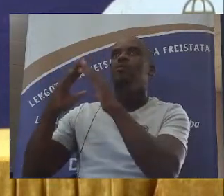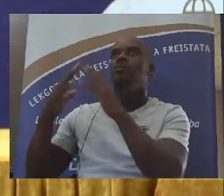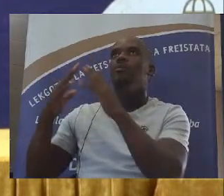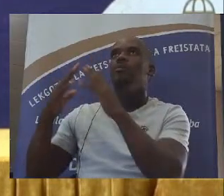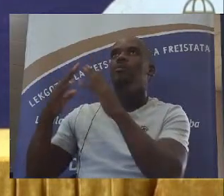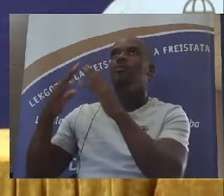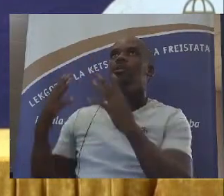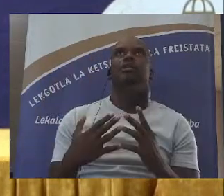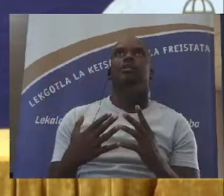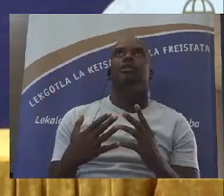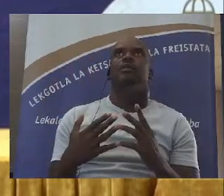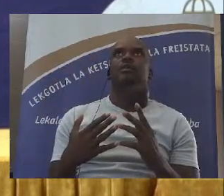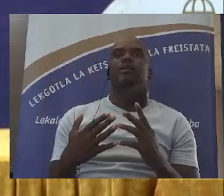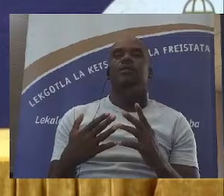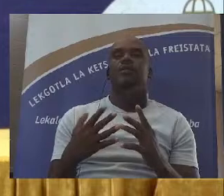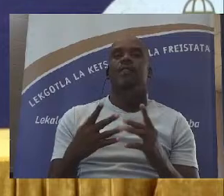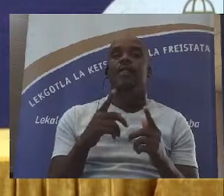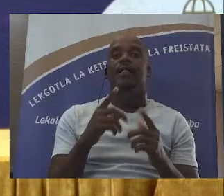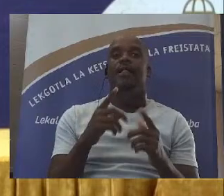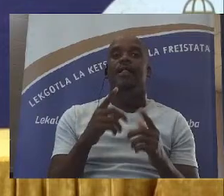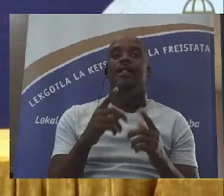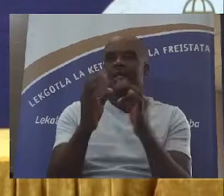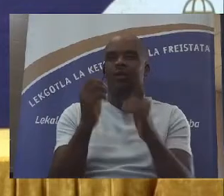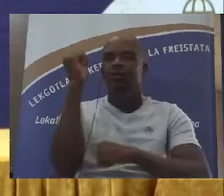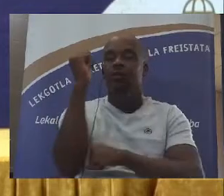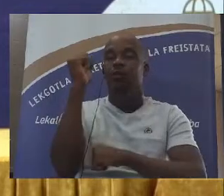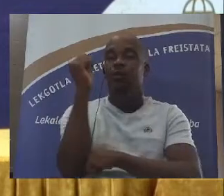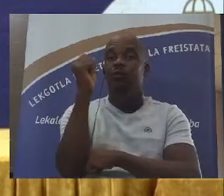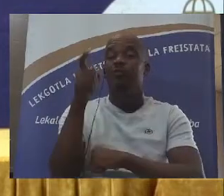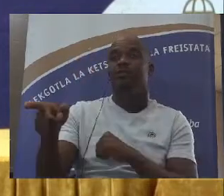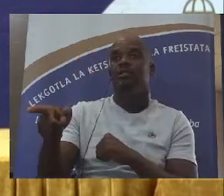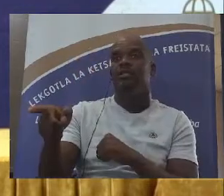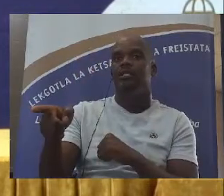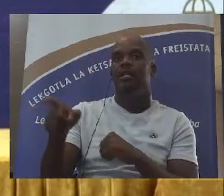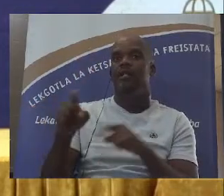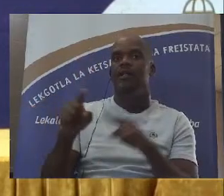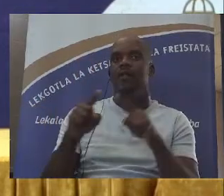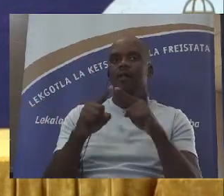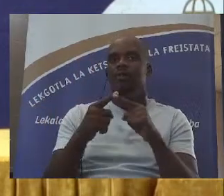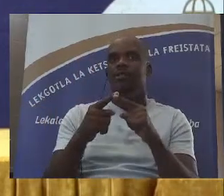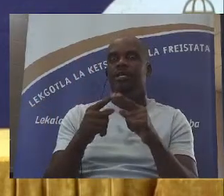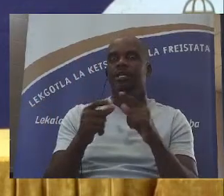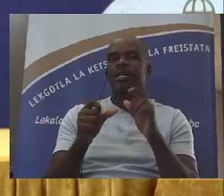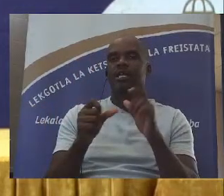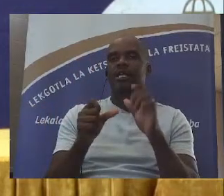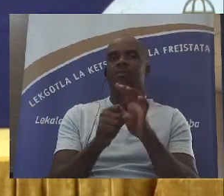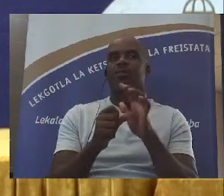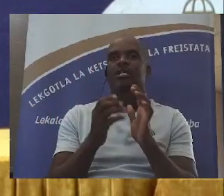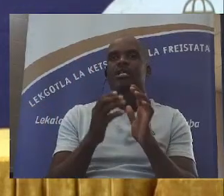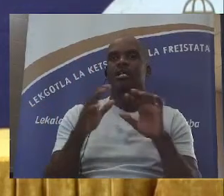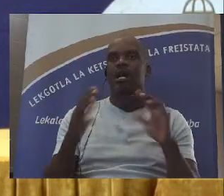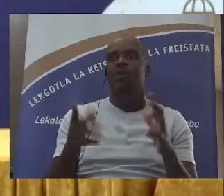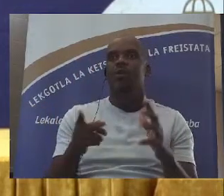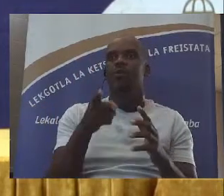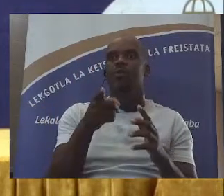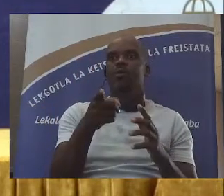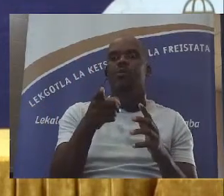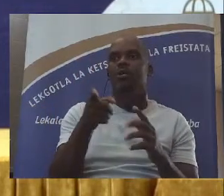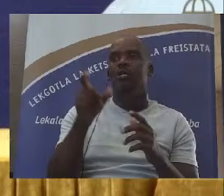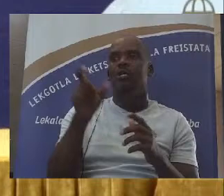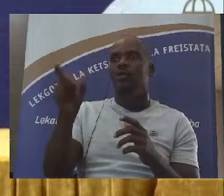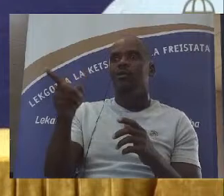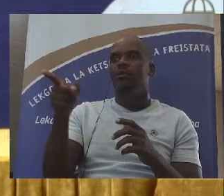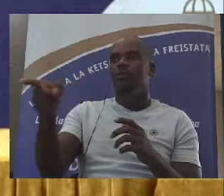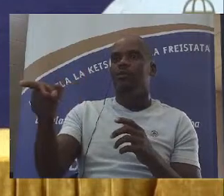Ombud. Because one important thing that this Ombud does not allow for appeals processes.